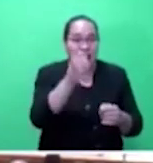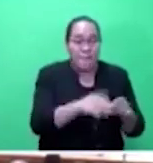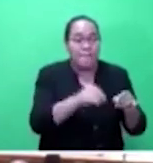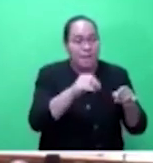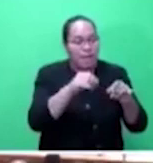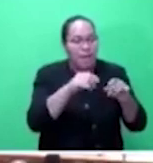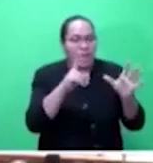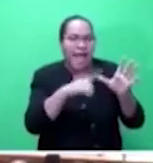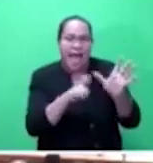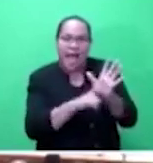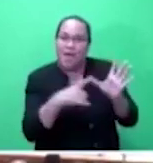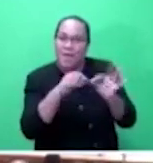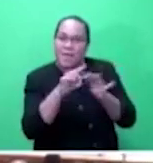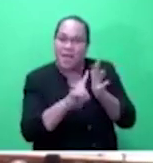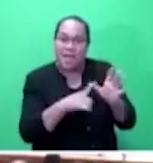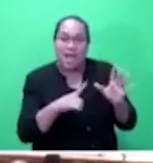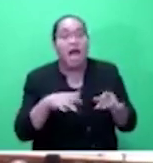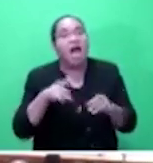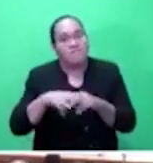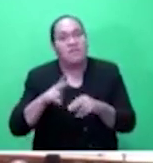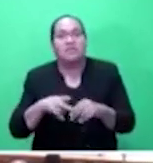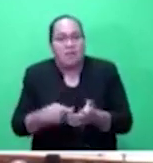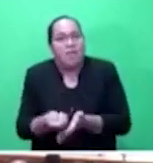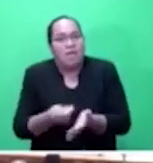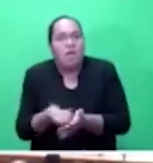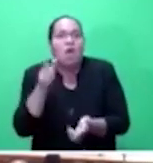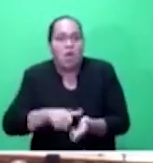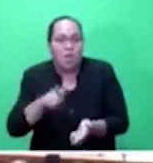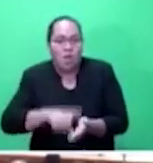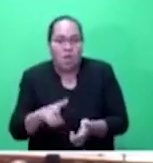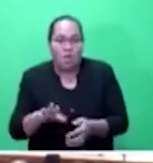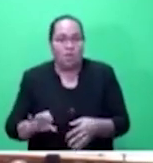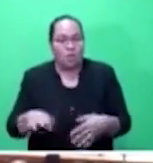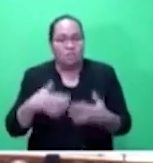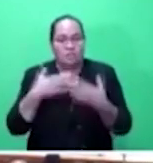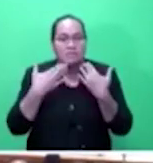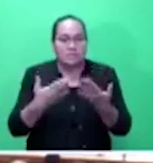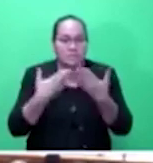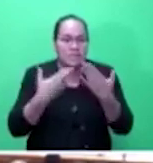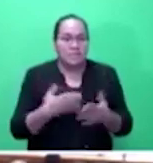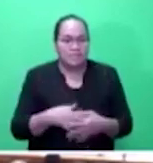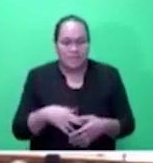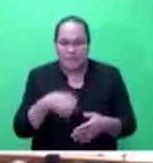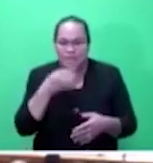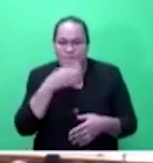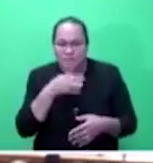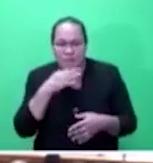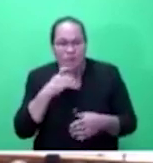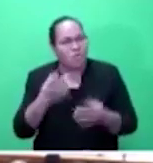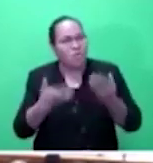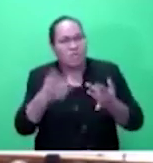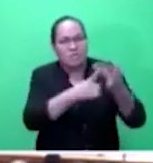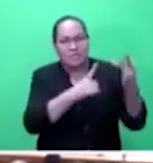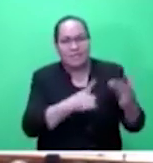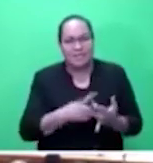paying lower rates for fuel than what they do today. There are fewer significant expenditures, Mr. Speaker, sir. There are a